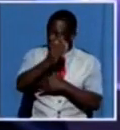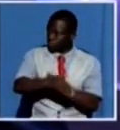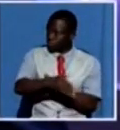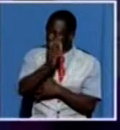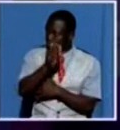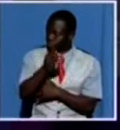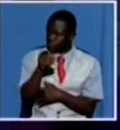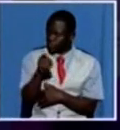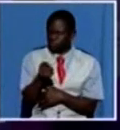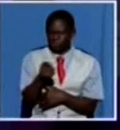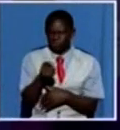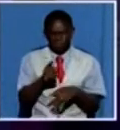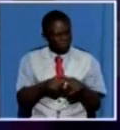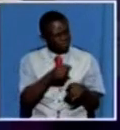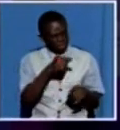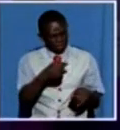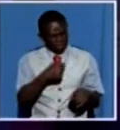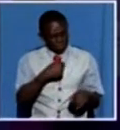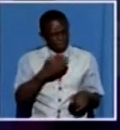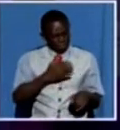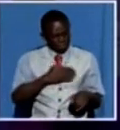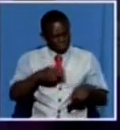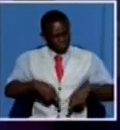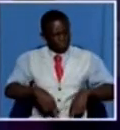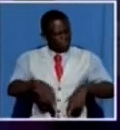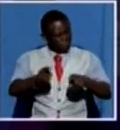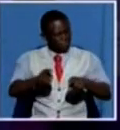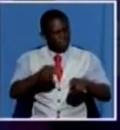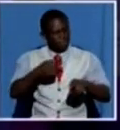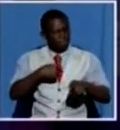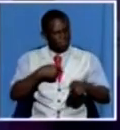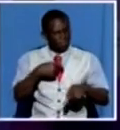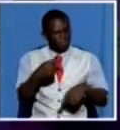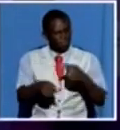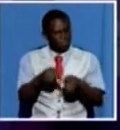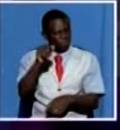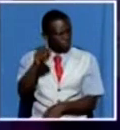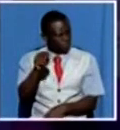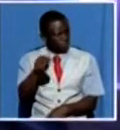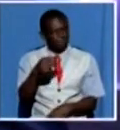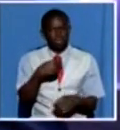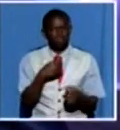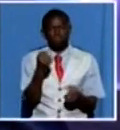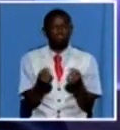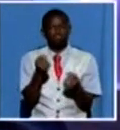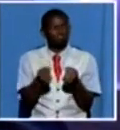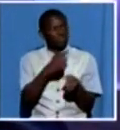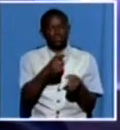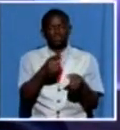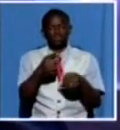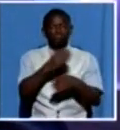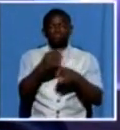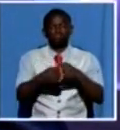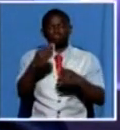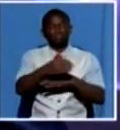in front of my path. I'm going to Ndola. I don't have an alternative. You need your government to provide for the road. And when